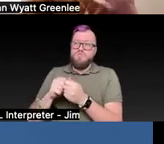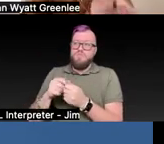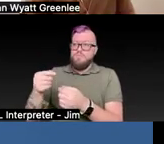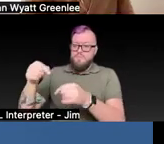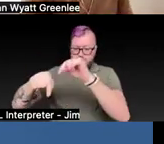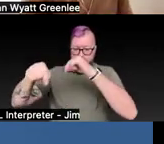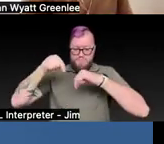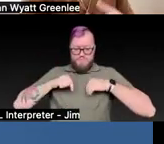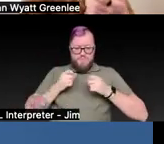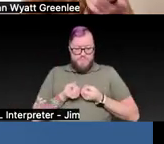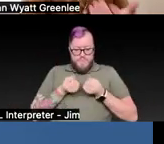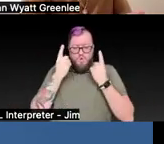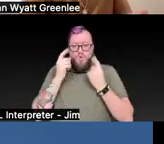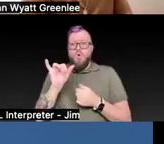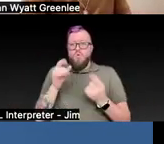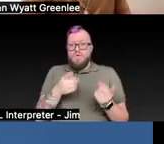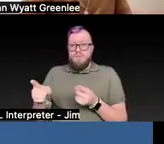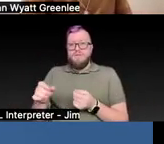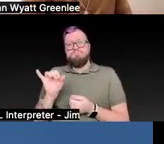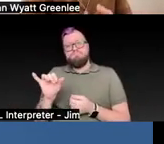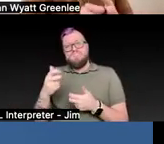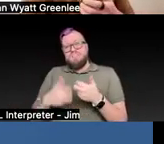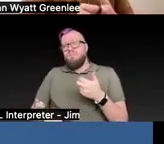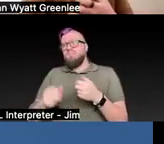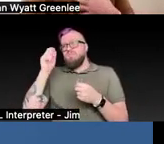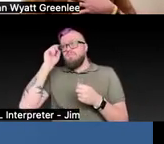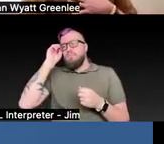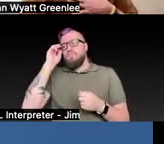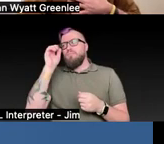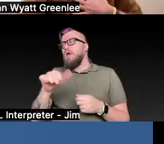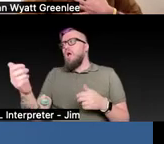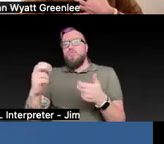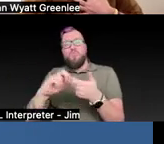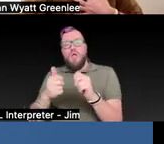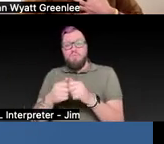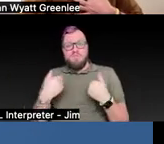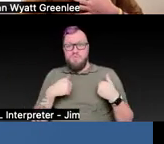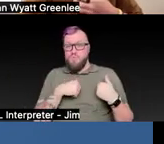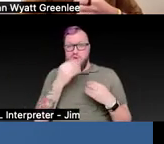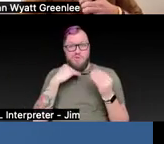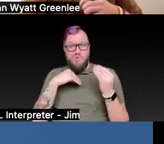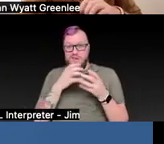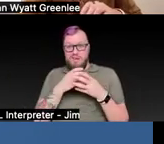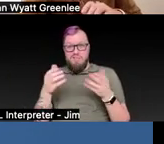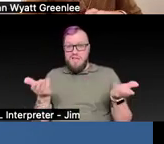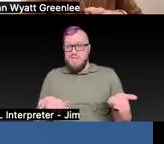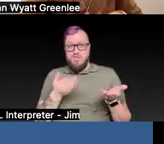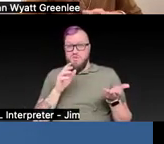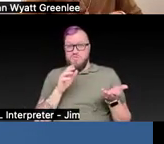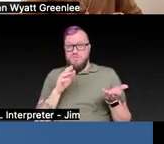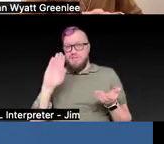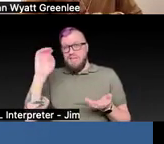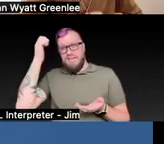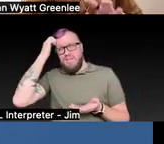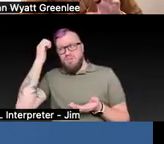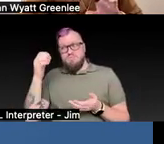going on with eels. The other issue that eels face is that we don't eat a lot of them in the US. And people in Europe don't eat a ton